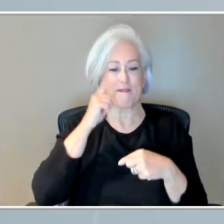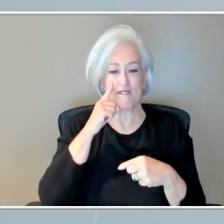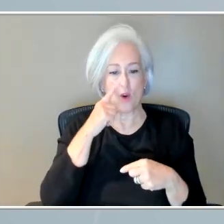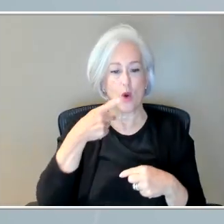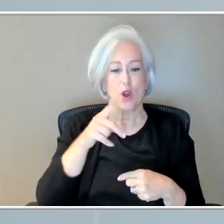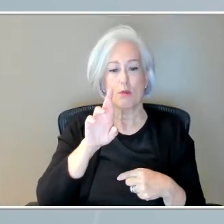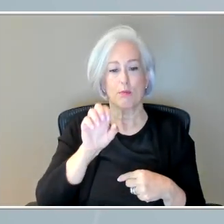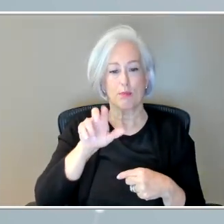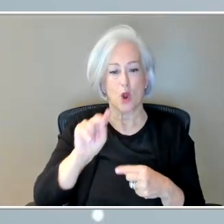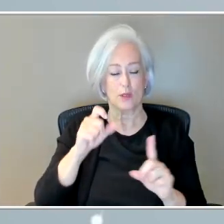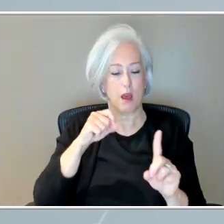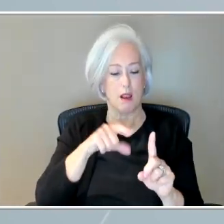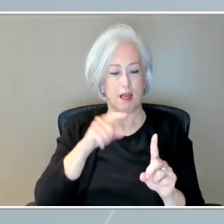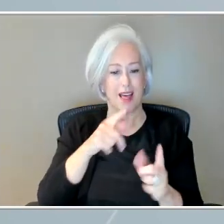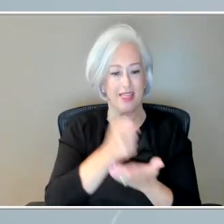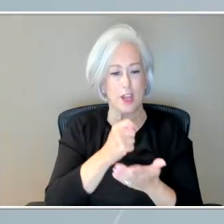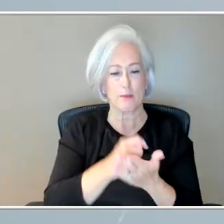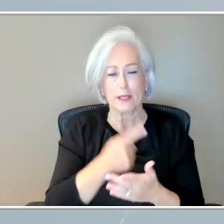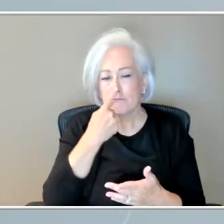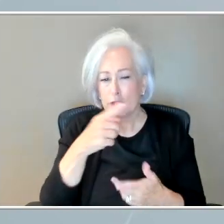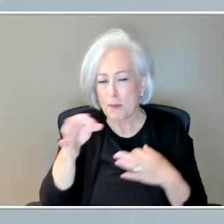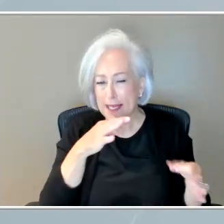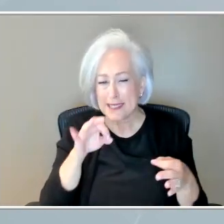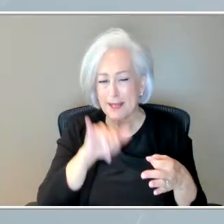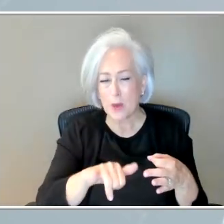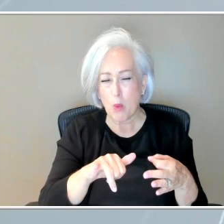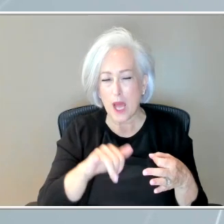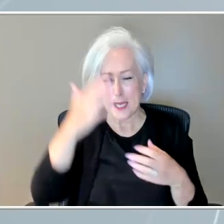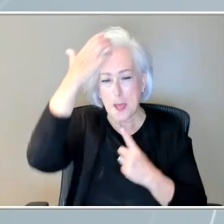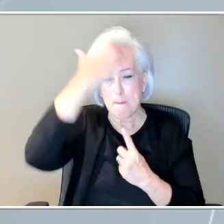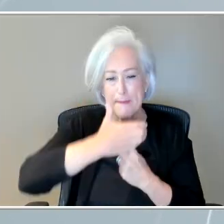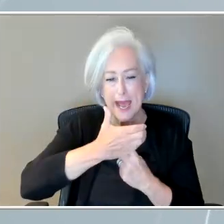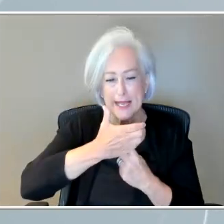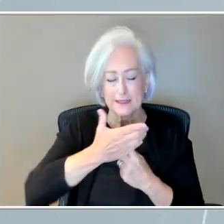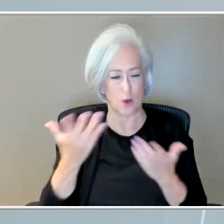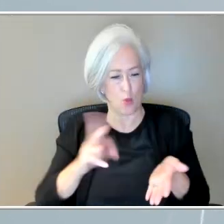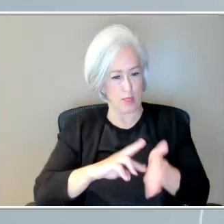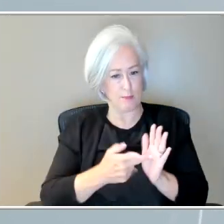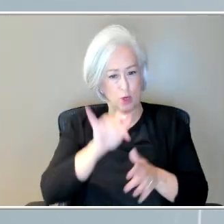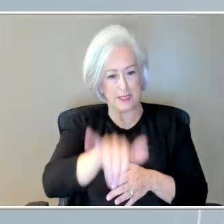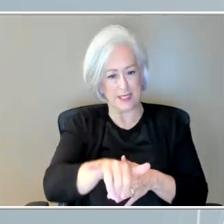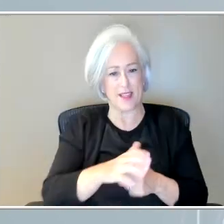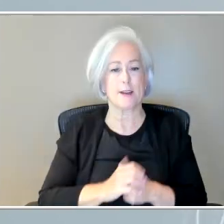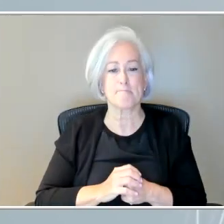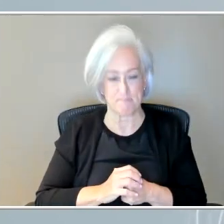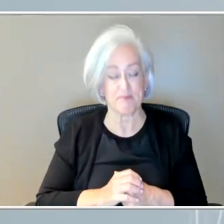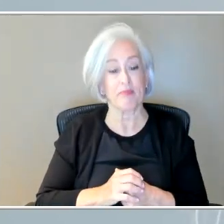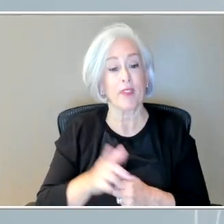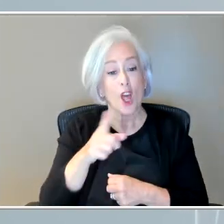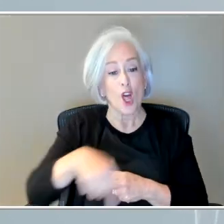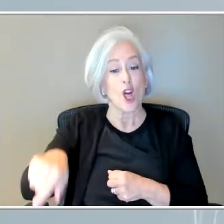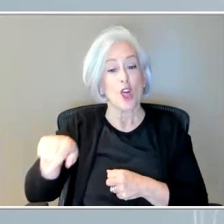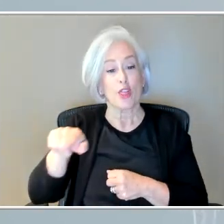what the masks are, kind of underneath the art. What is the purpose of these masks? So any of our children